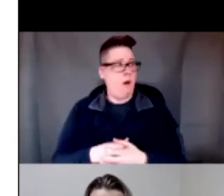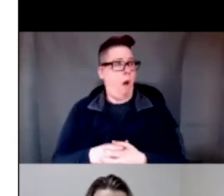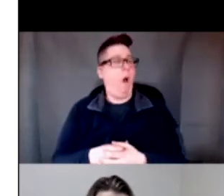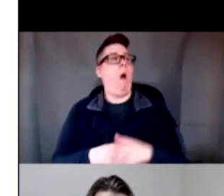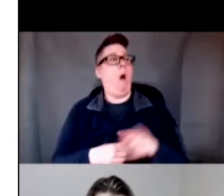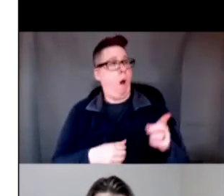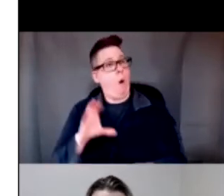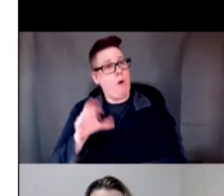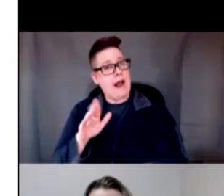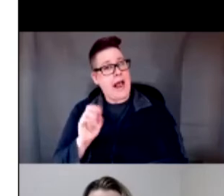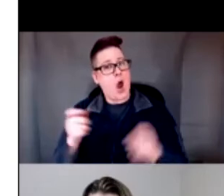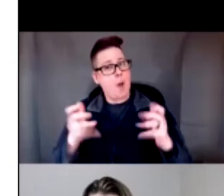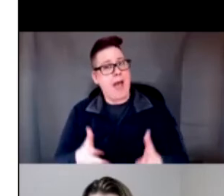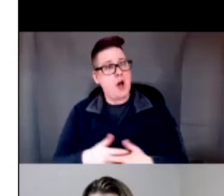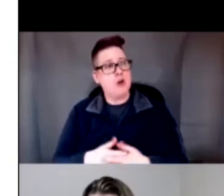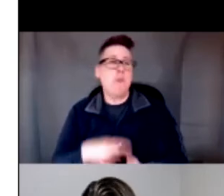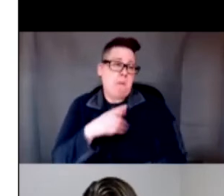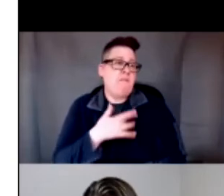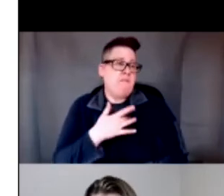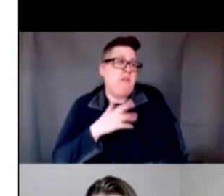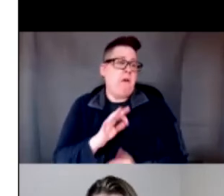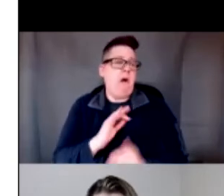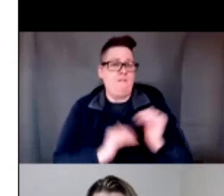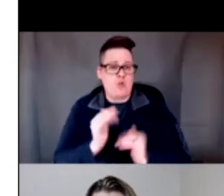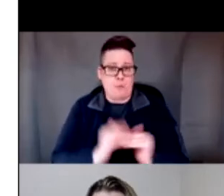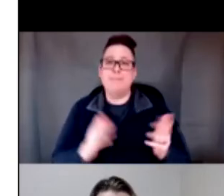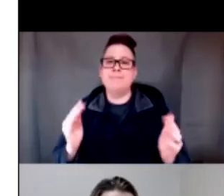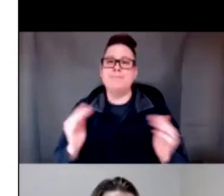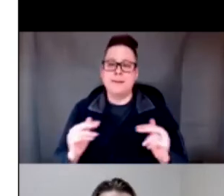care management model. Next slide, please.